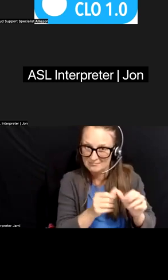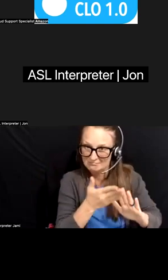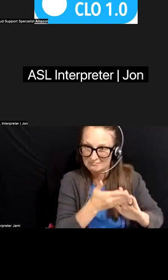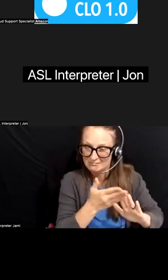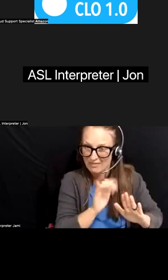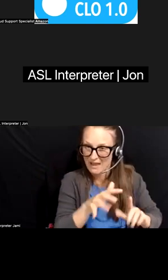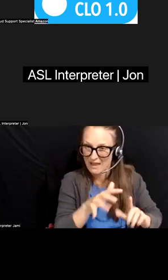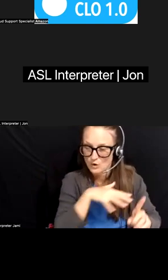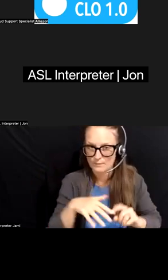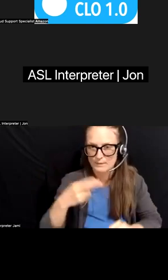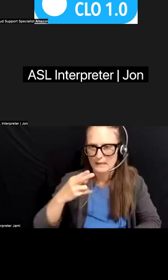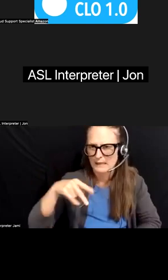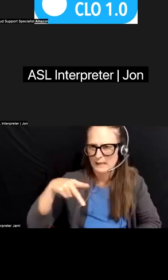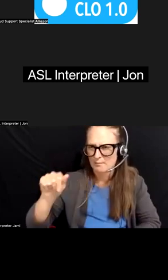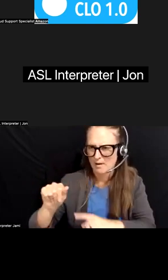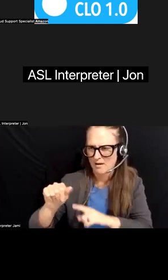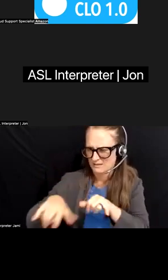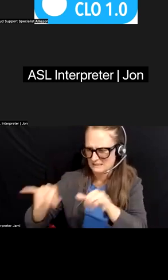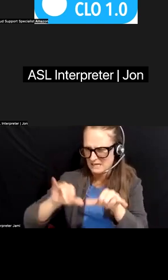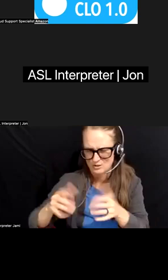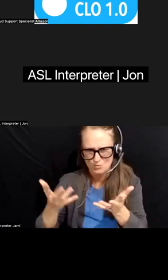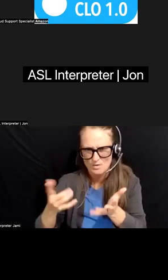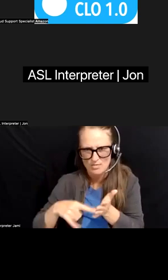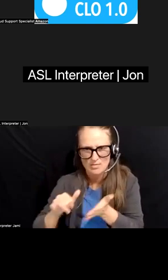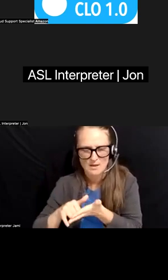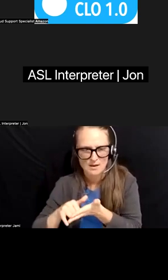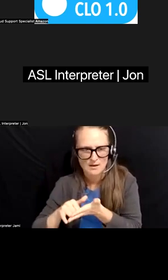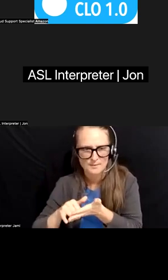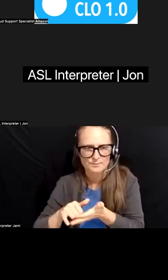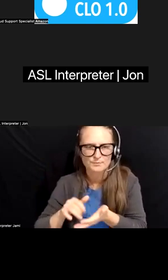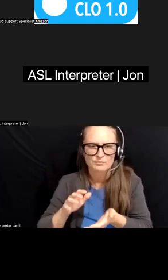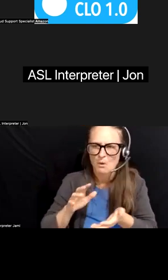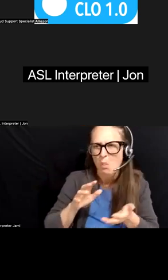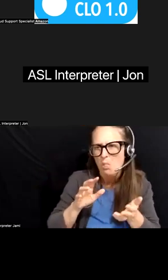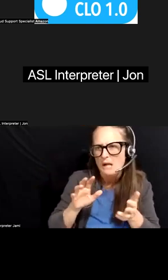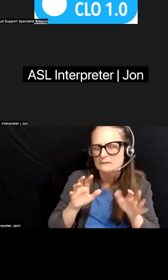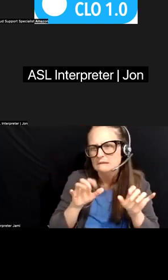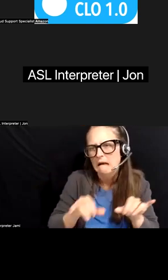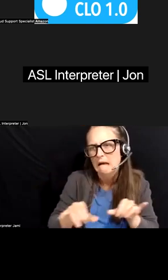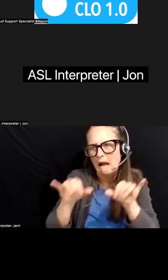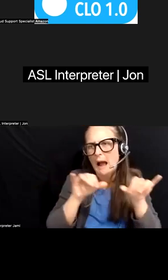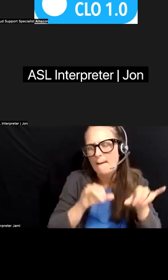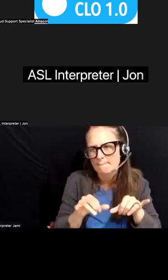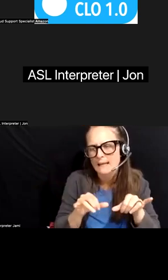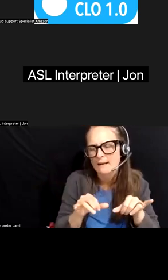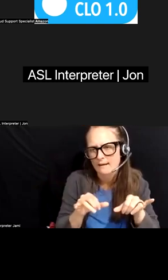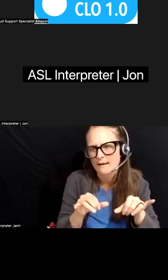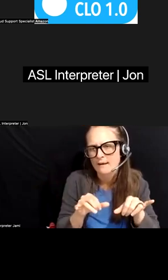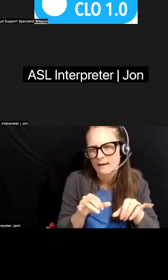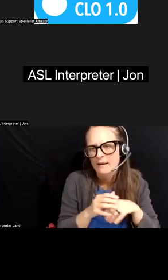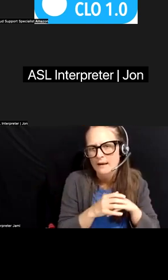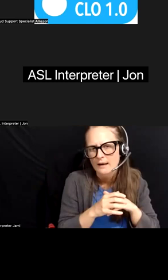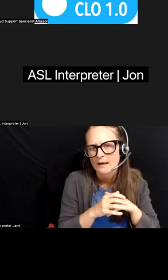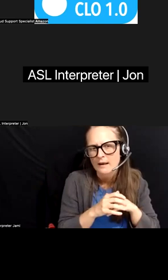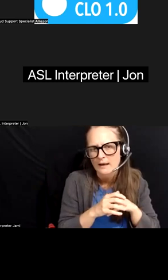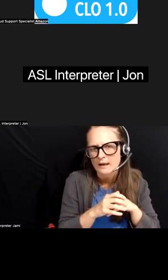What is HIPAA standard? That's very common standard where we have